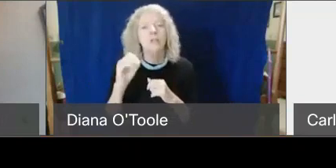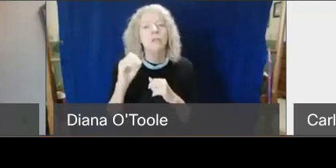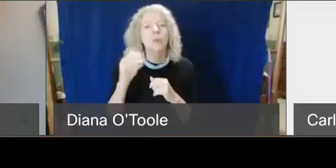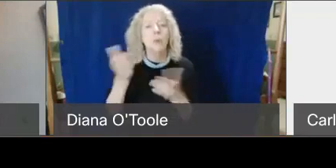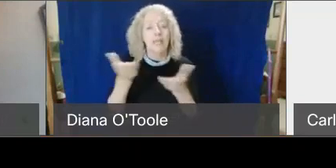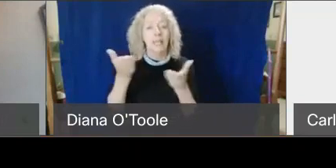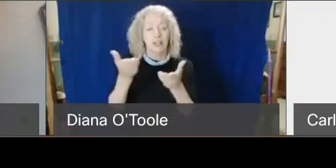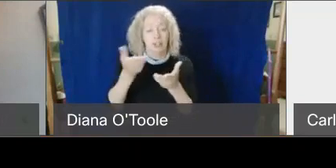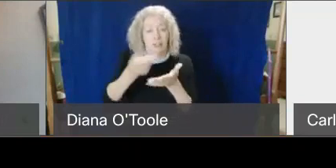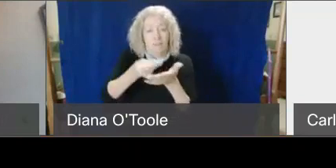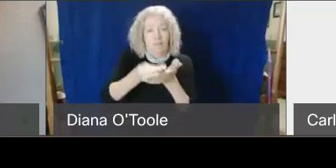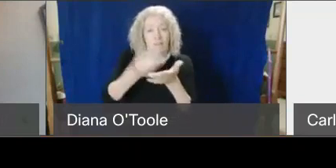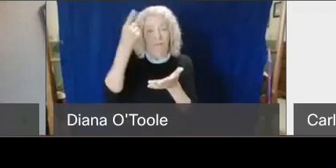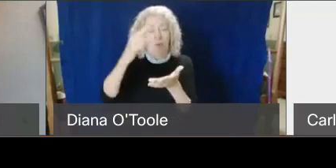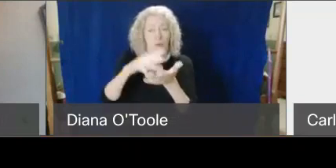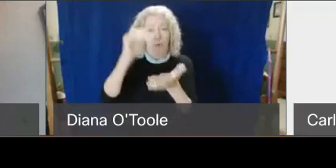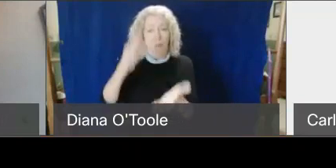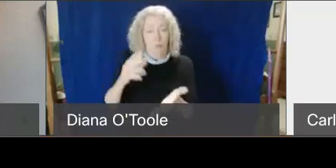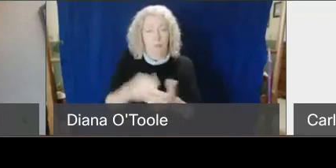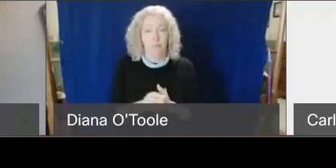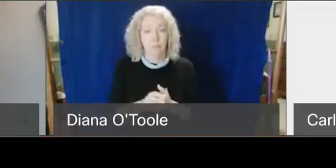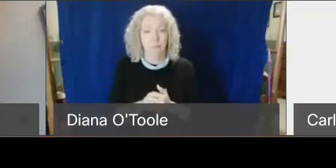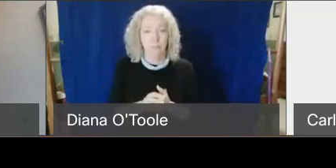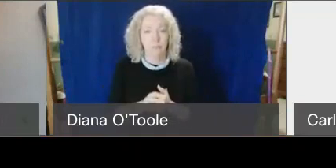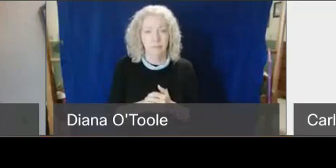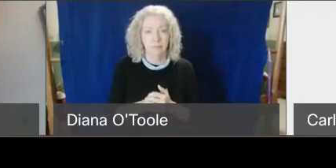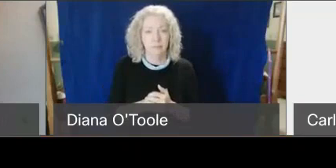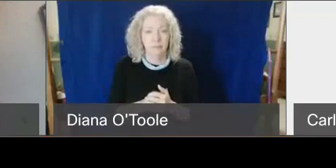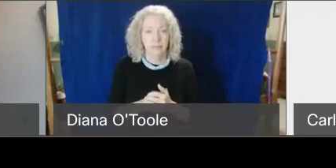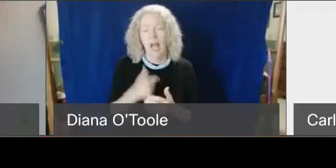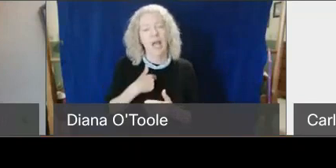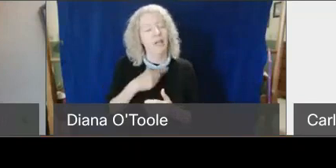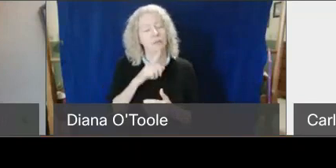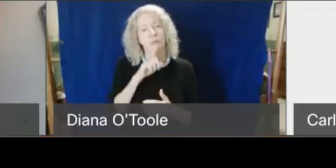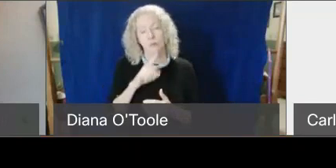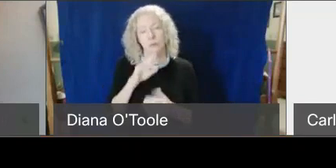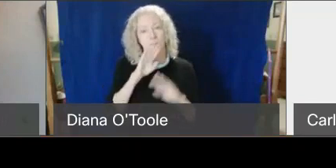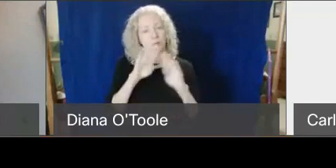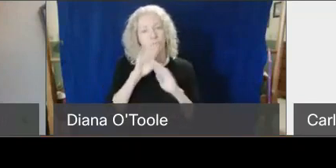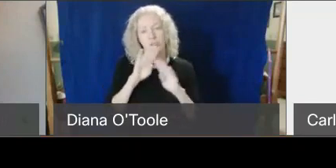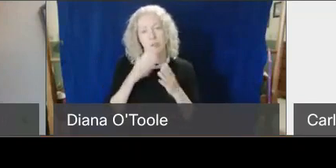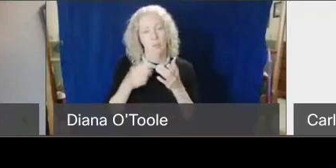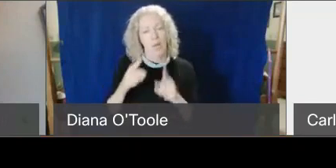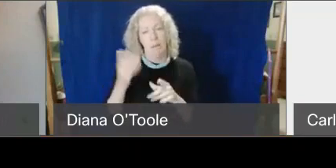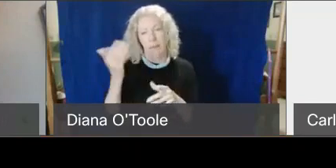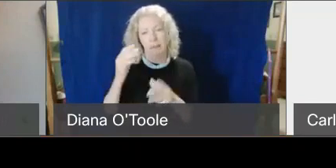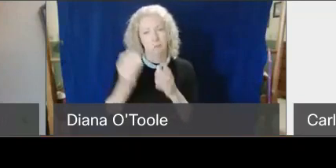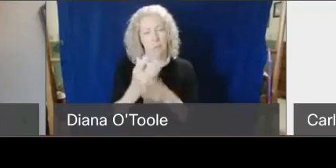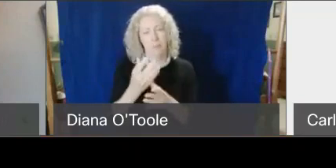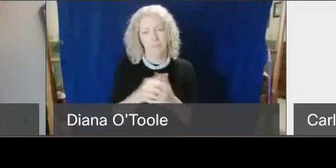students, very frustrating to me how this went. And I've provided feedback directly